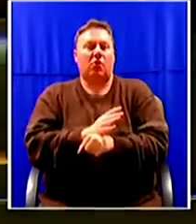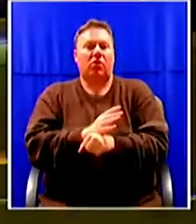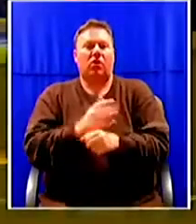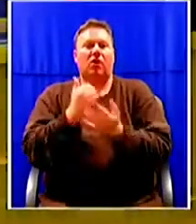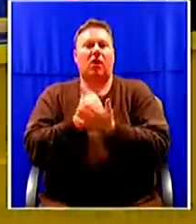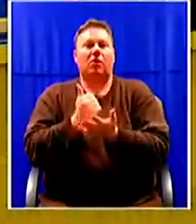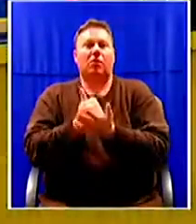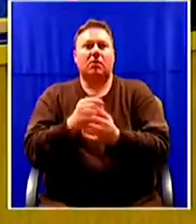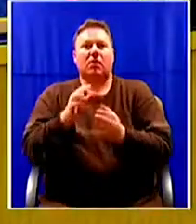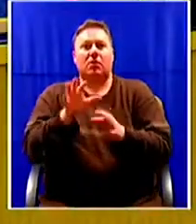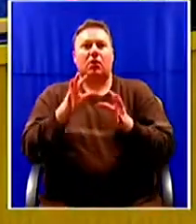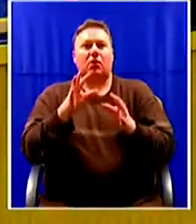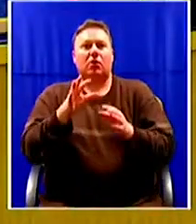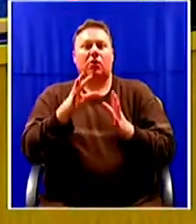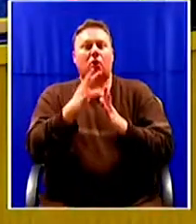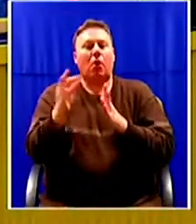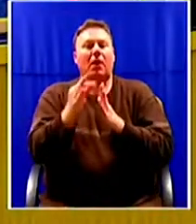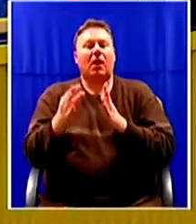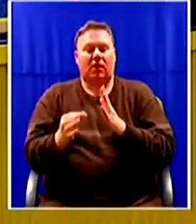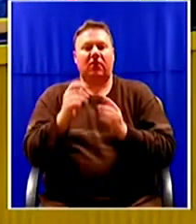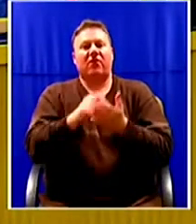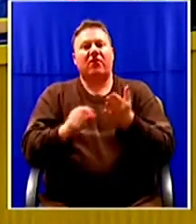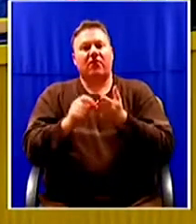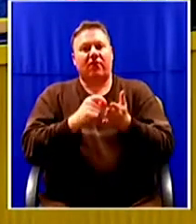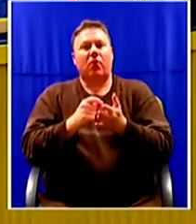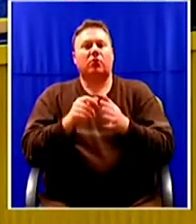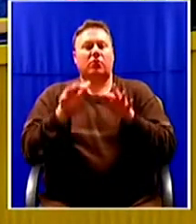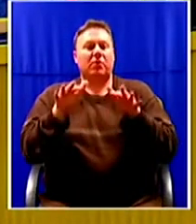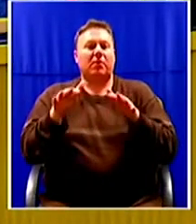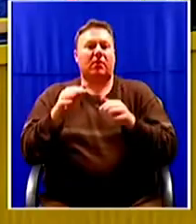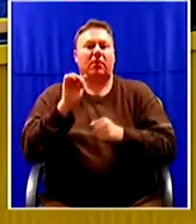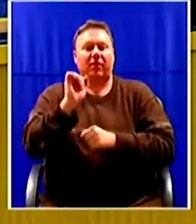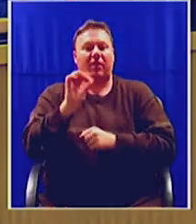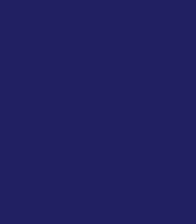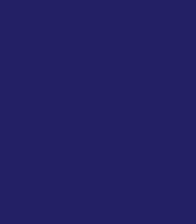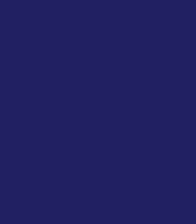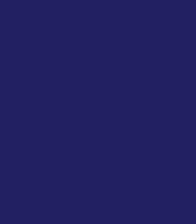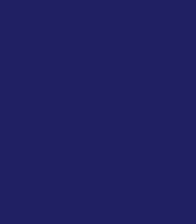nominate and vote freely for candidates of their choice for the position of Speaker.